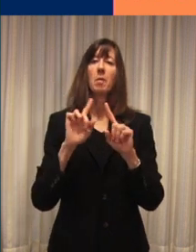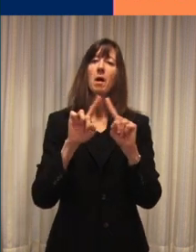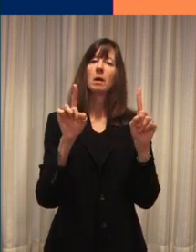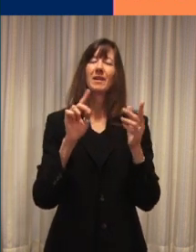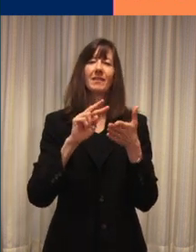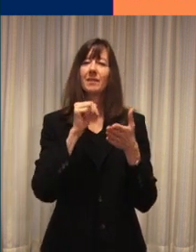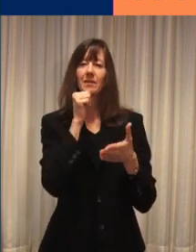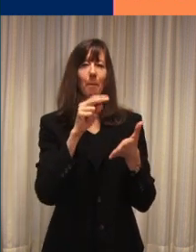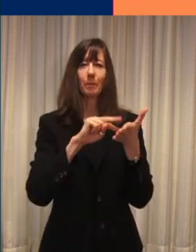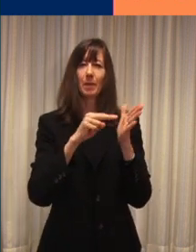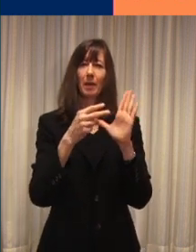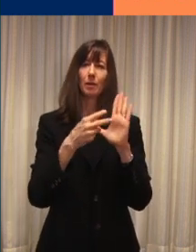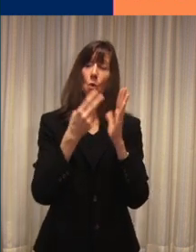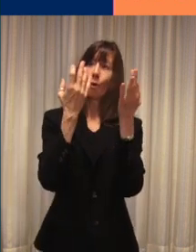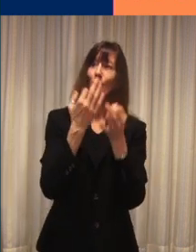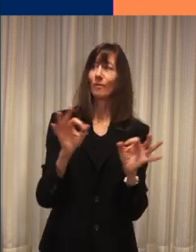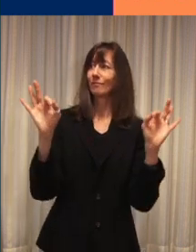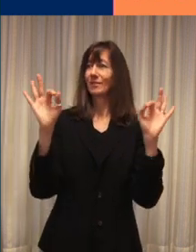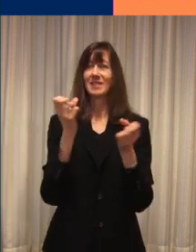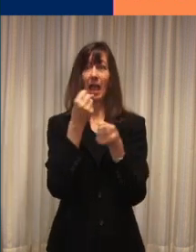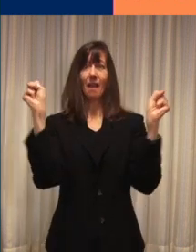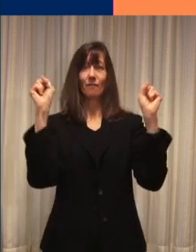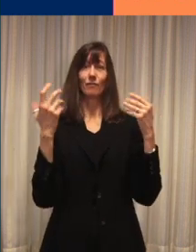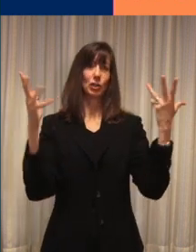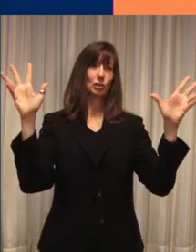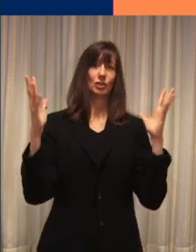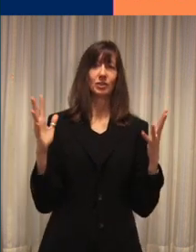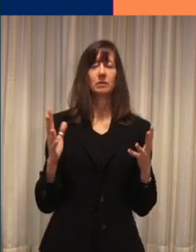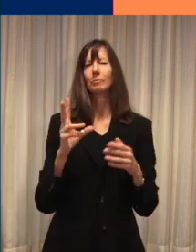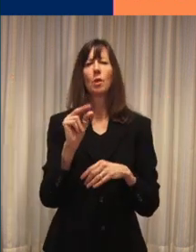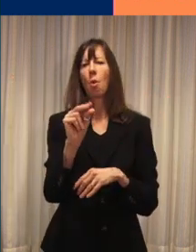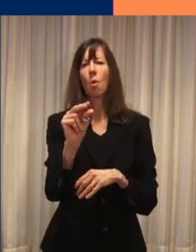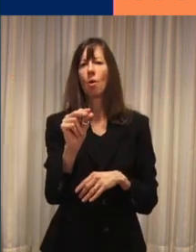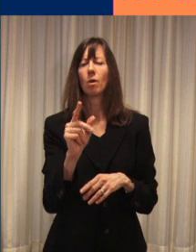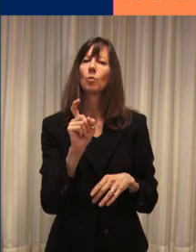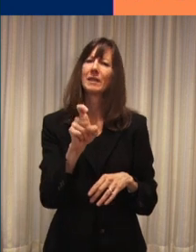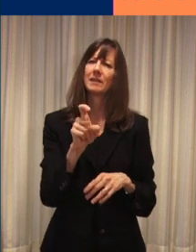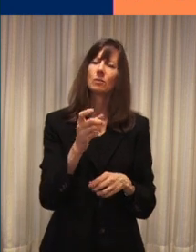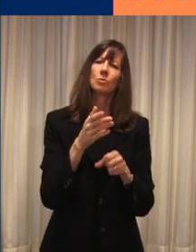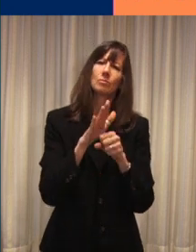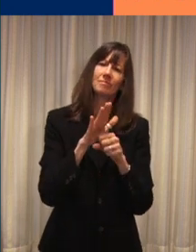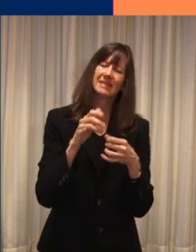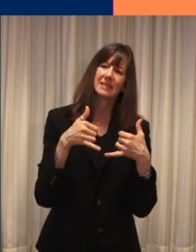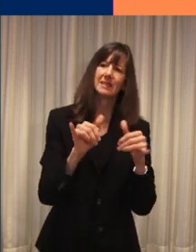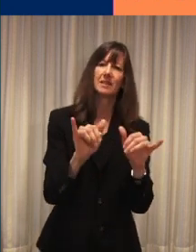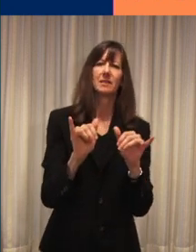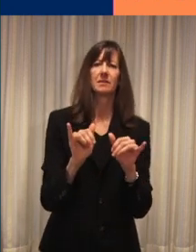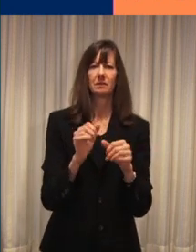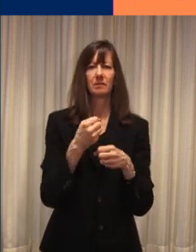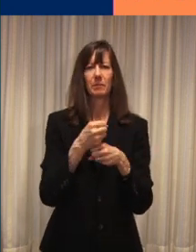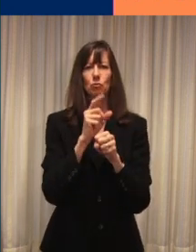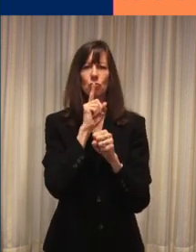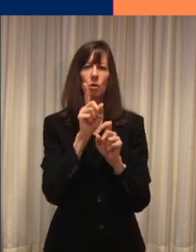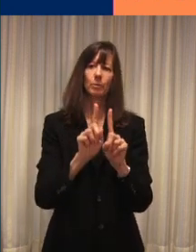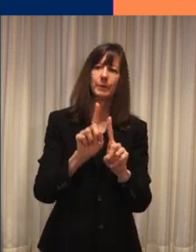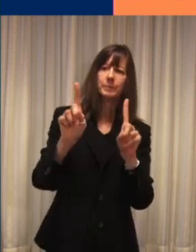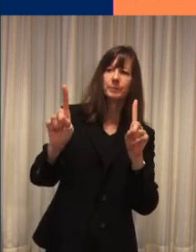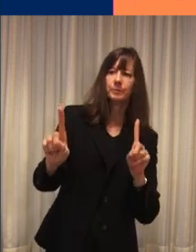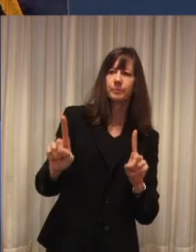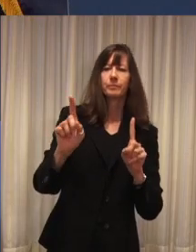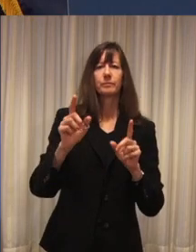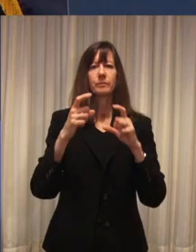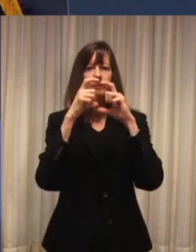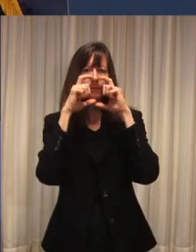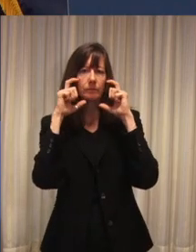yet, and we want to continue to make sure we're vigilant. I still don't think it's time to let our guard down